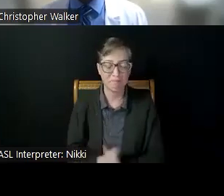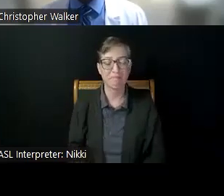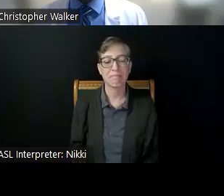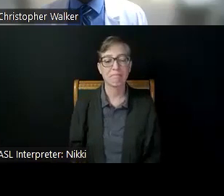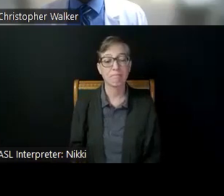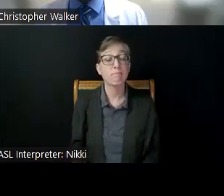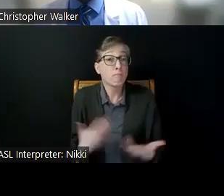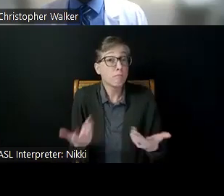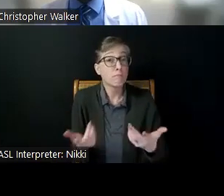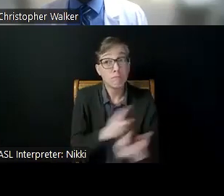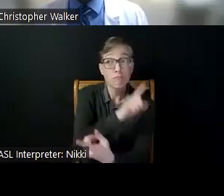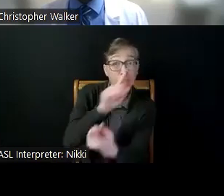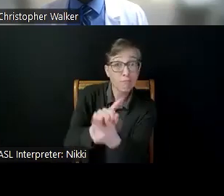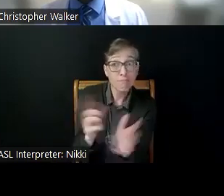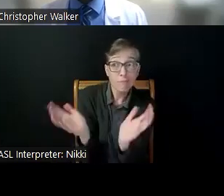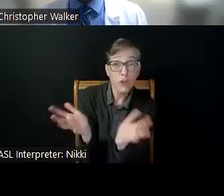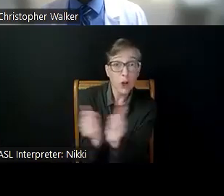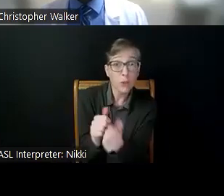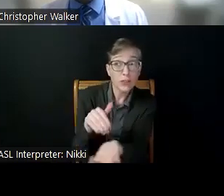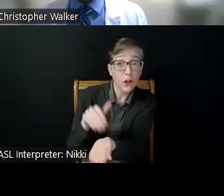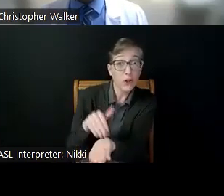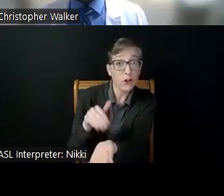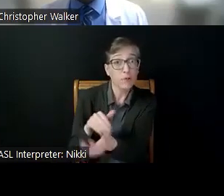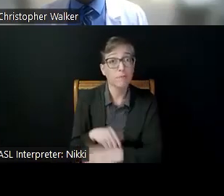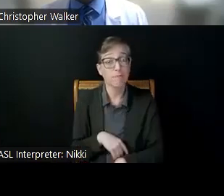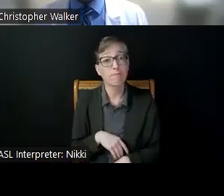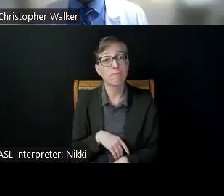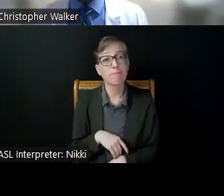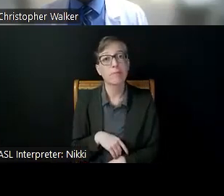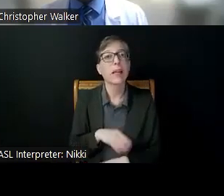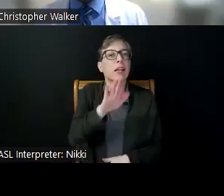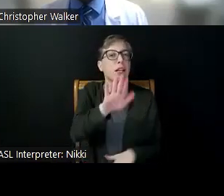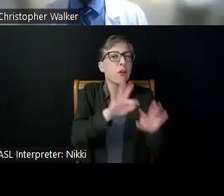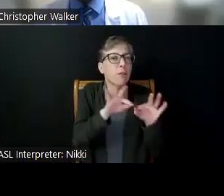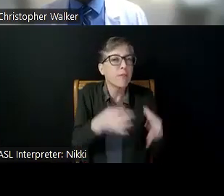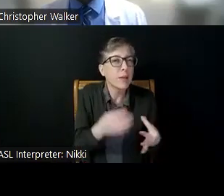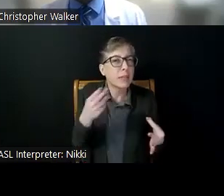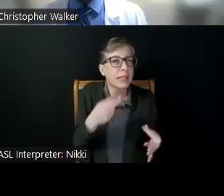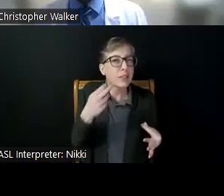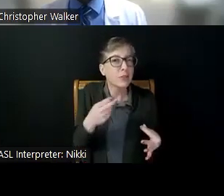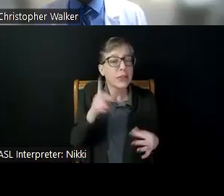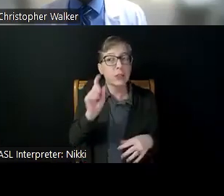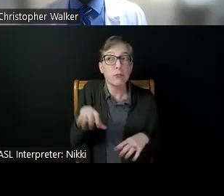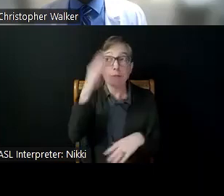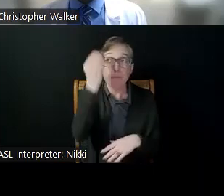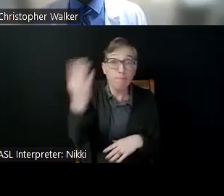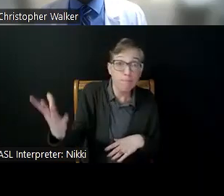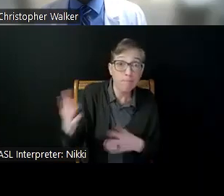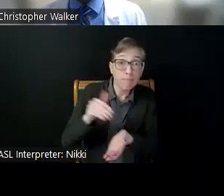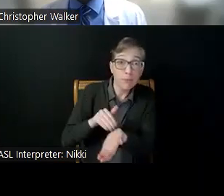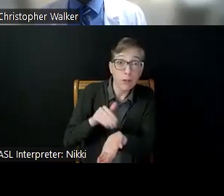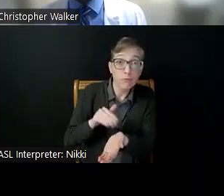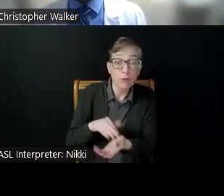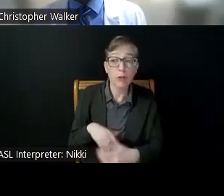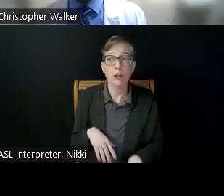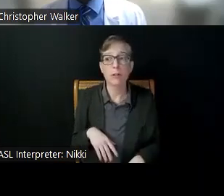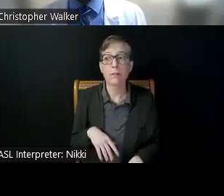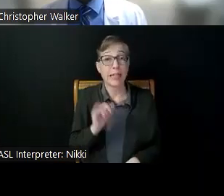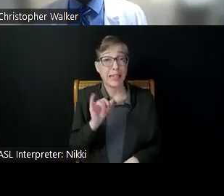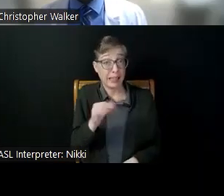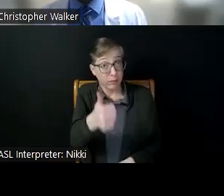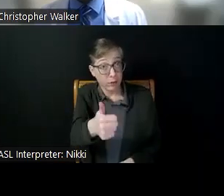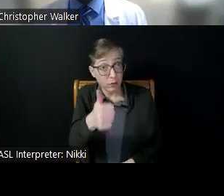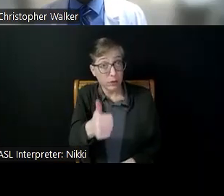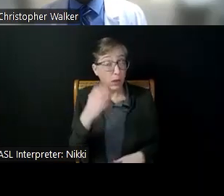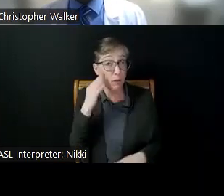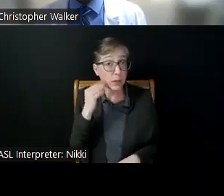doctor. You should let your doctor know what your family history is and whether or not you have any GI symptoms. Let your doctor know